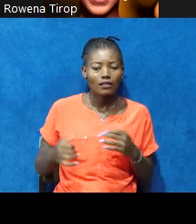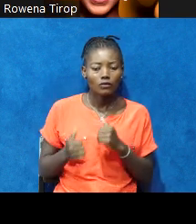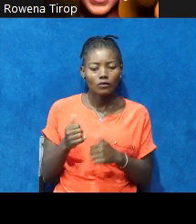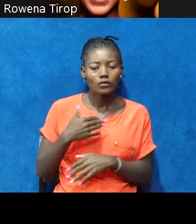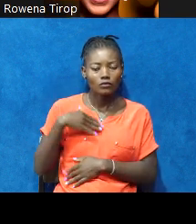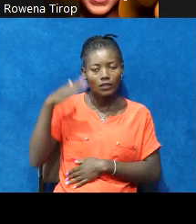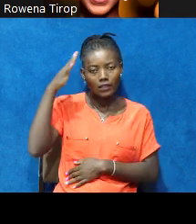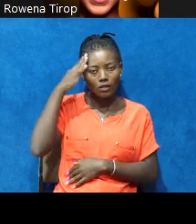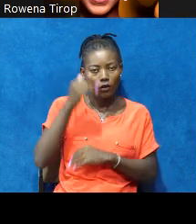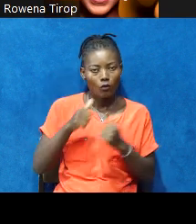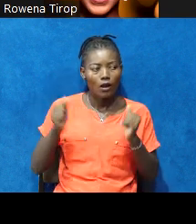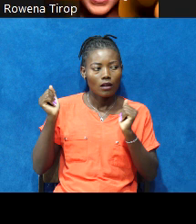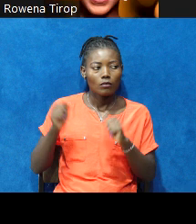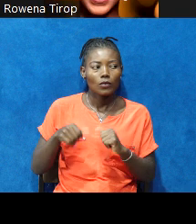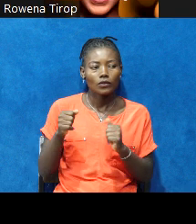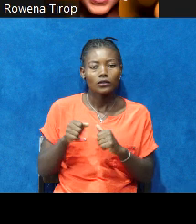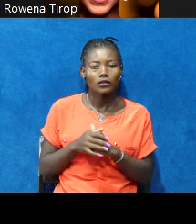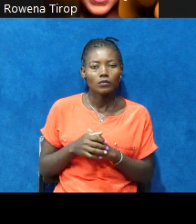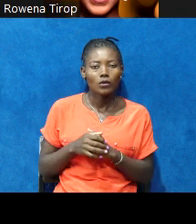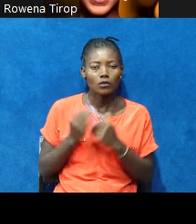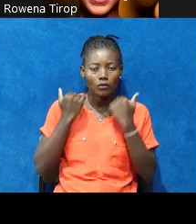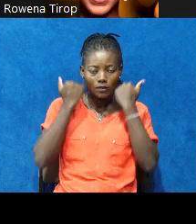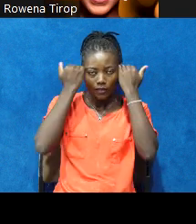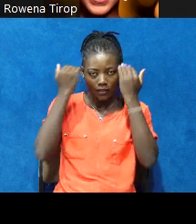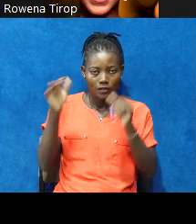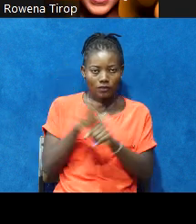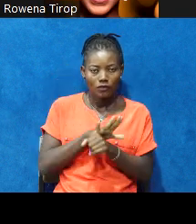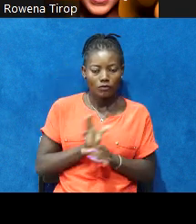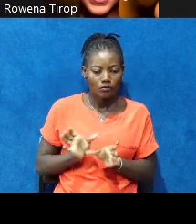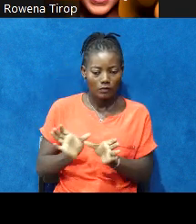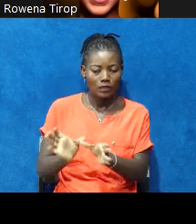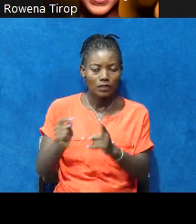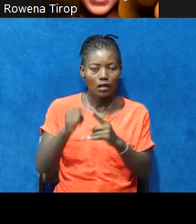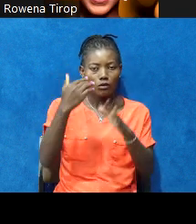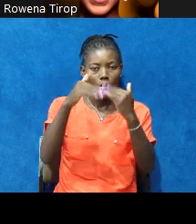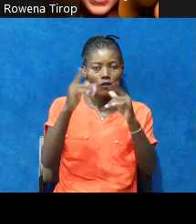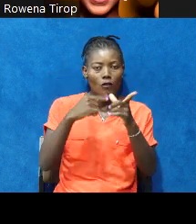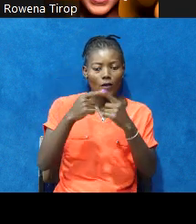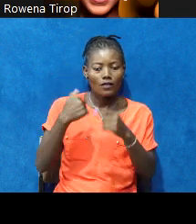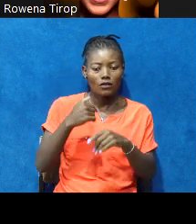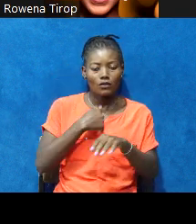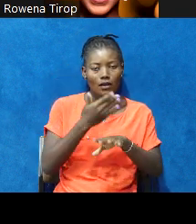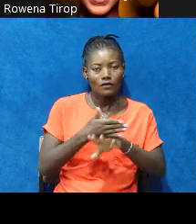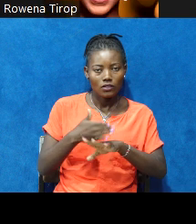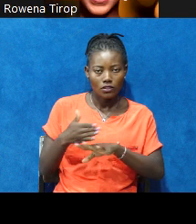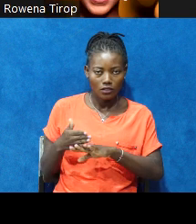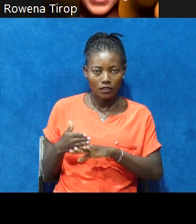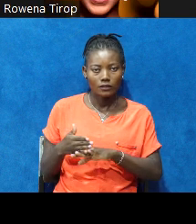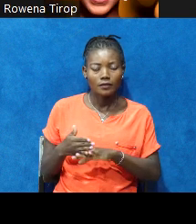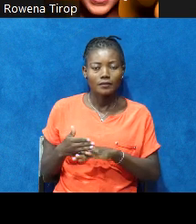know really can be, you know, stressful. There's pressure to perform. Then there's also injury.